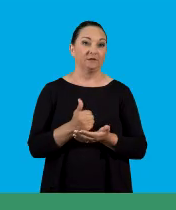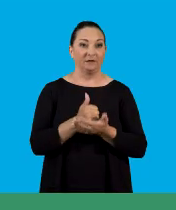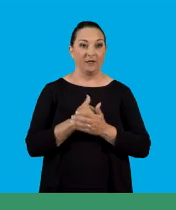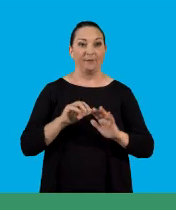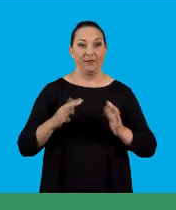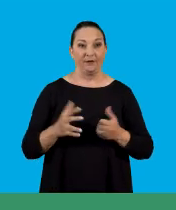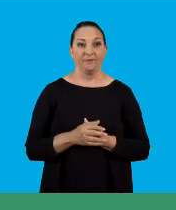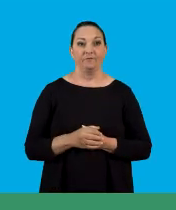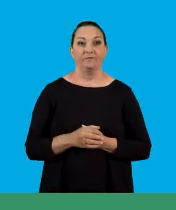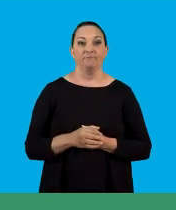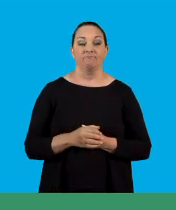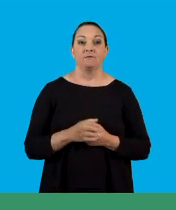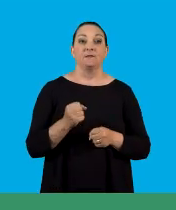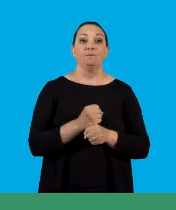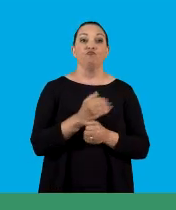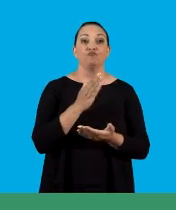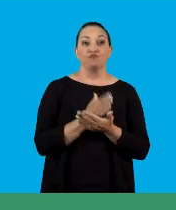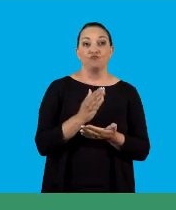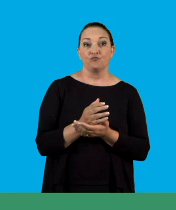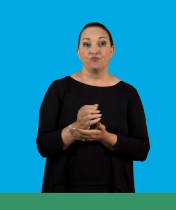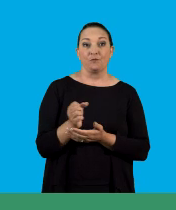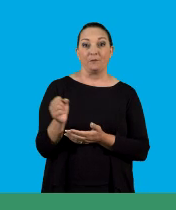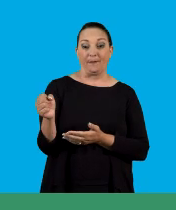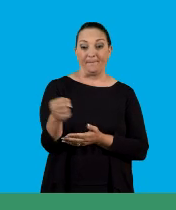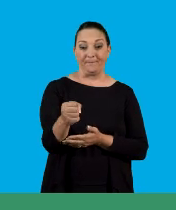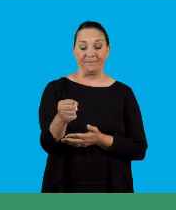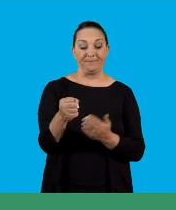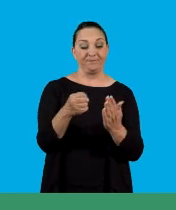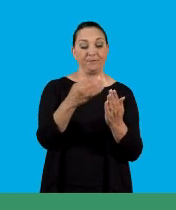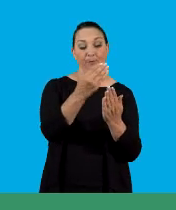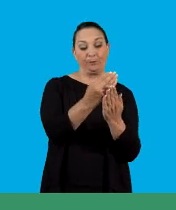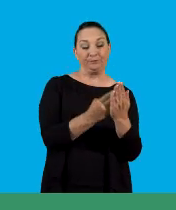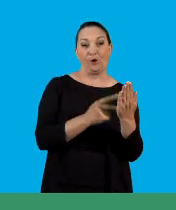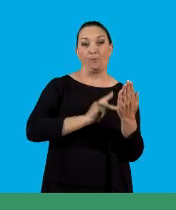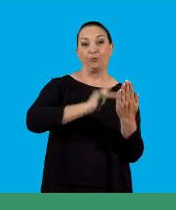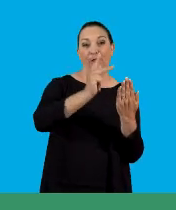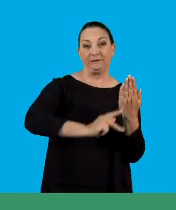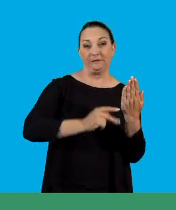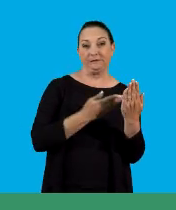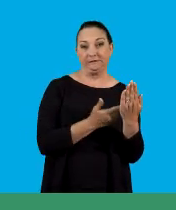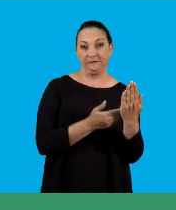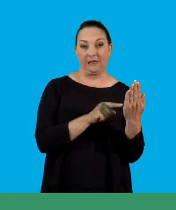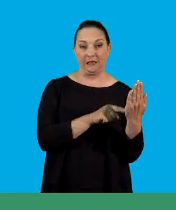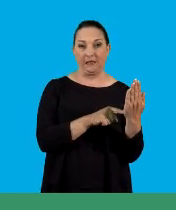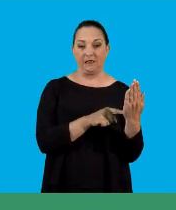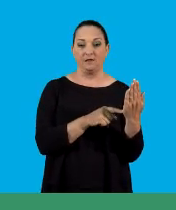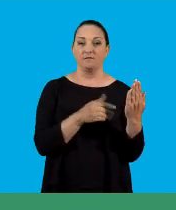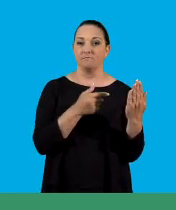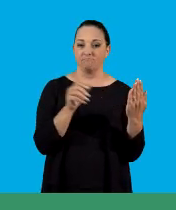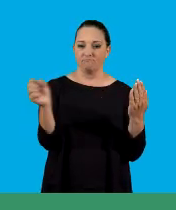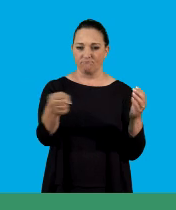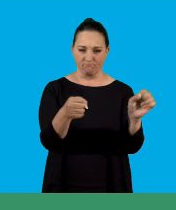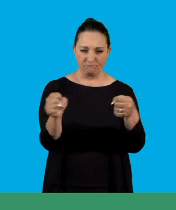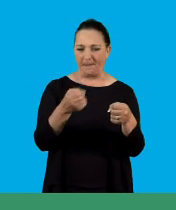1, the human resource function needs to make sure that there is a good recruitment policy, meaning to attract the